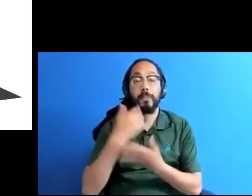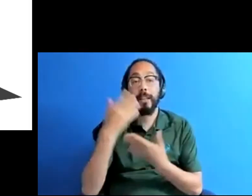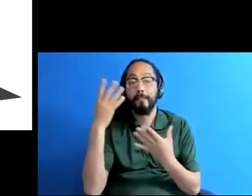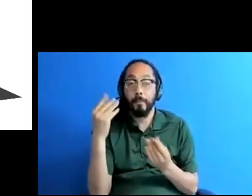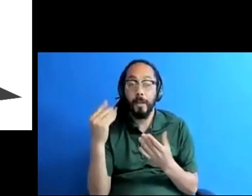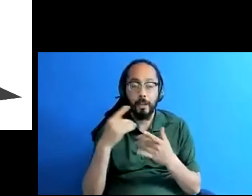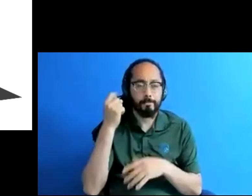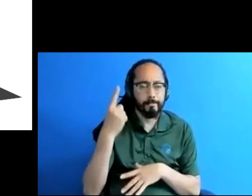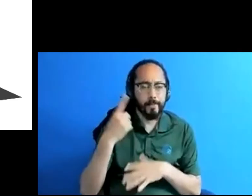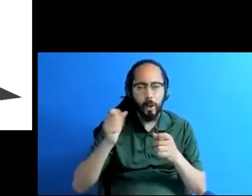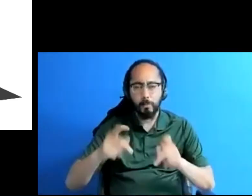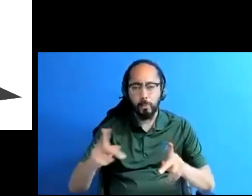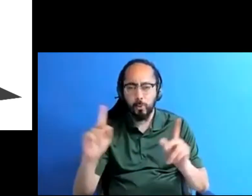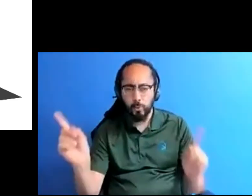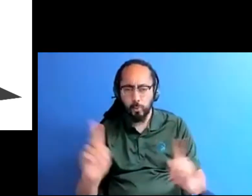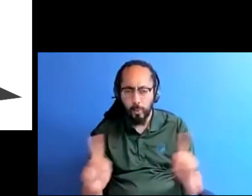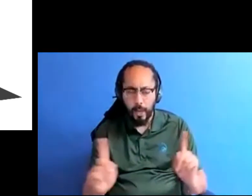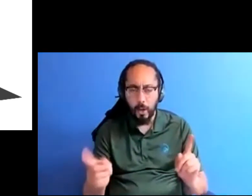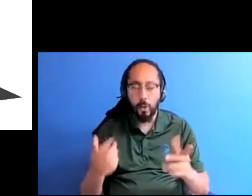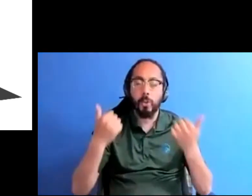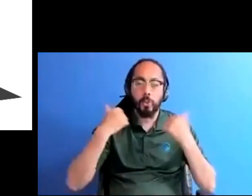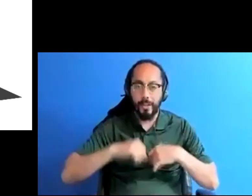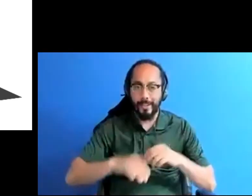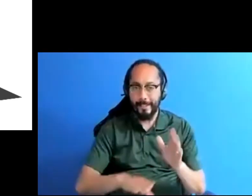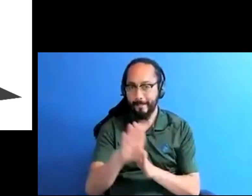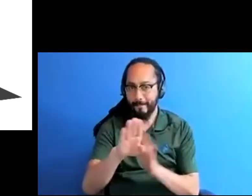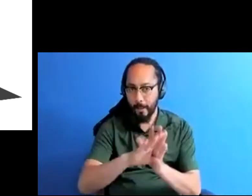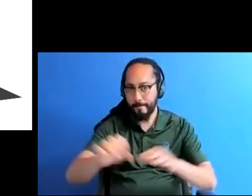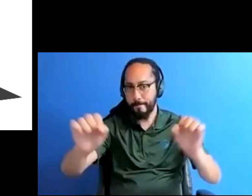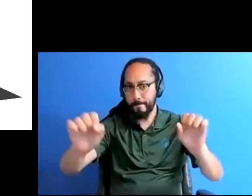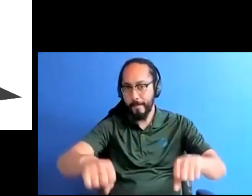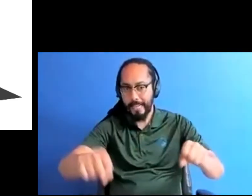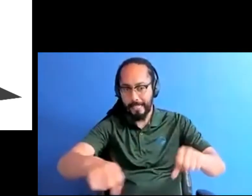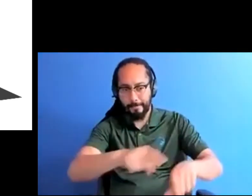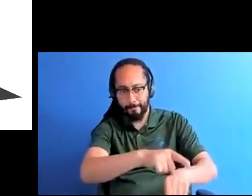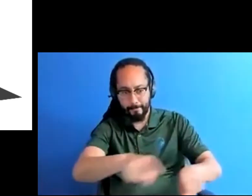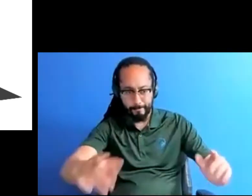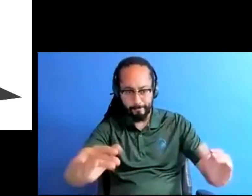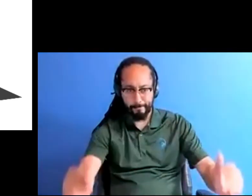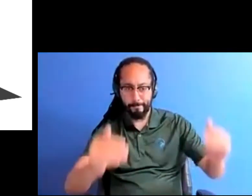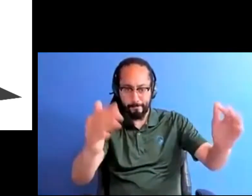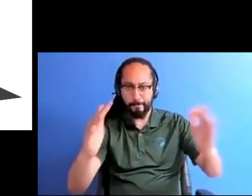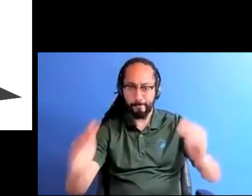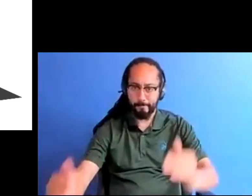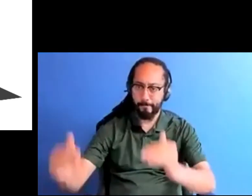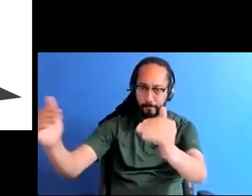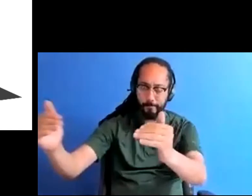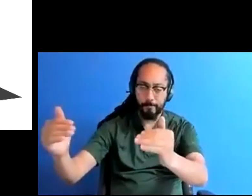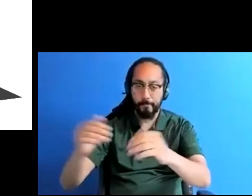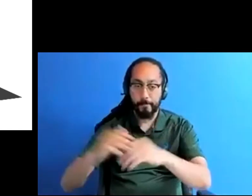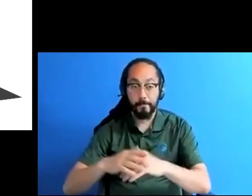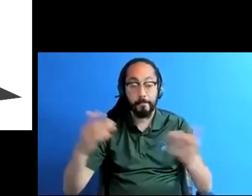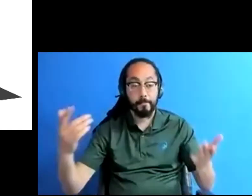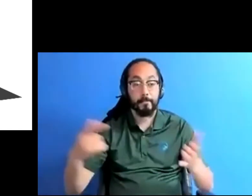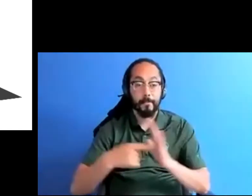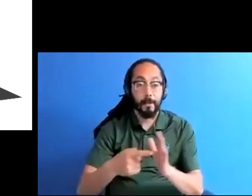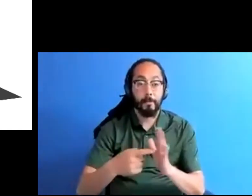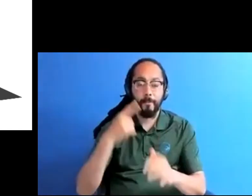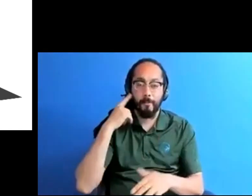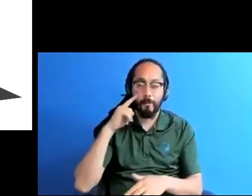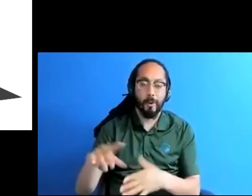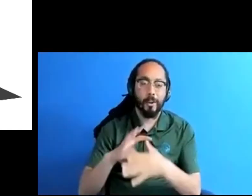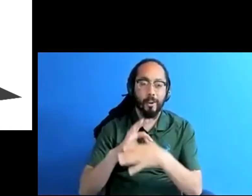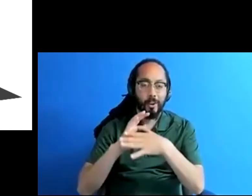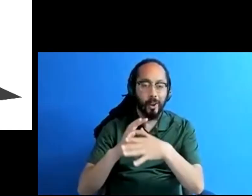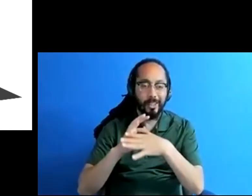sort of trying to build out capacity. One of those things is this tools for content capture. So we've fully outfitted the